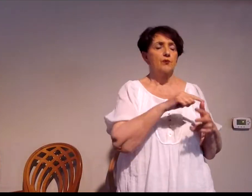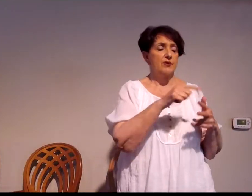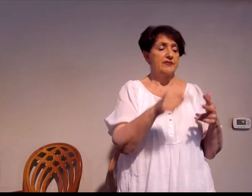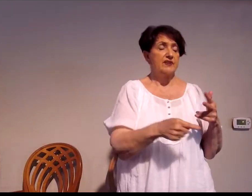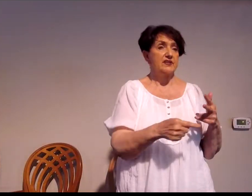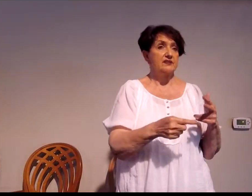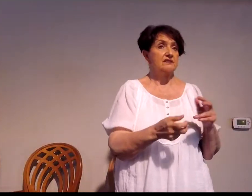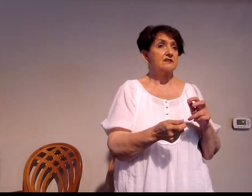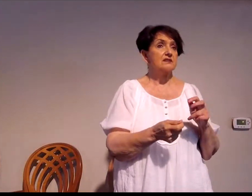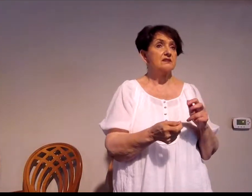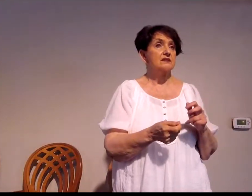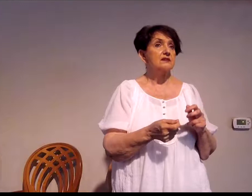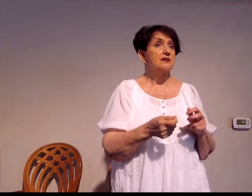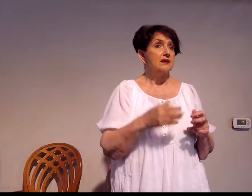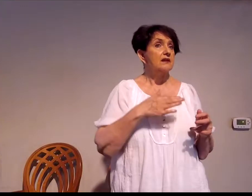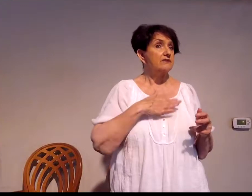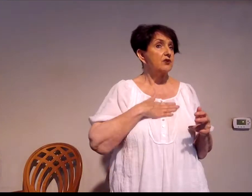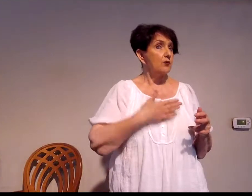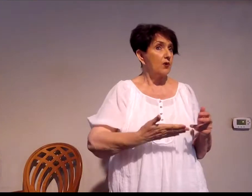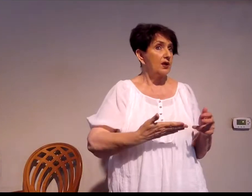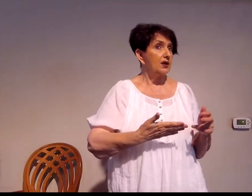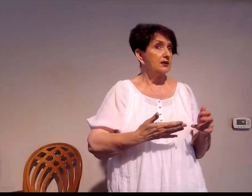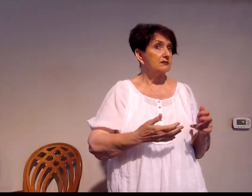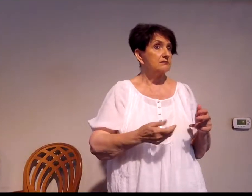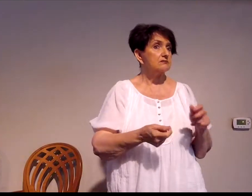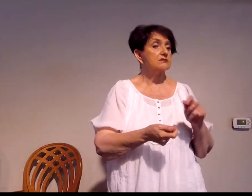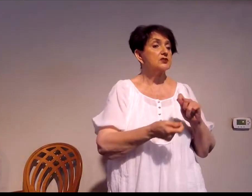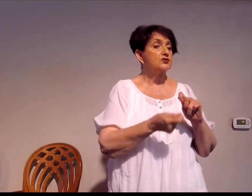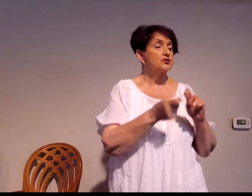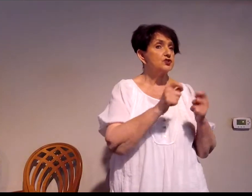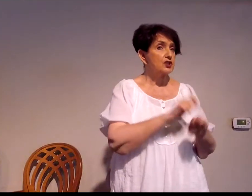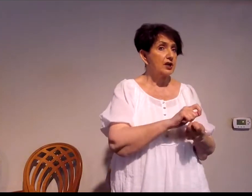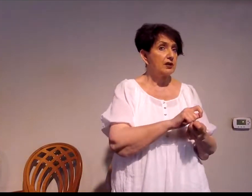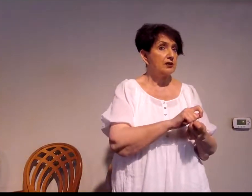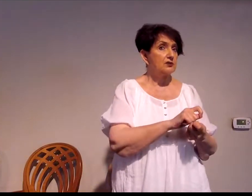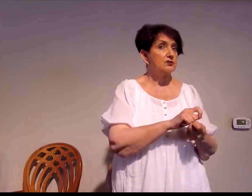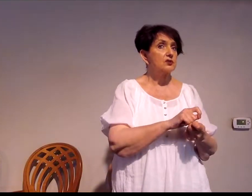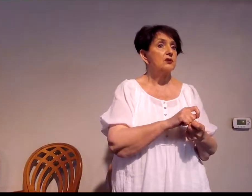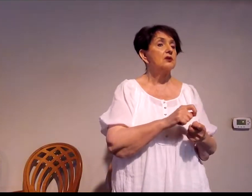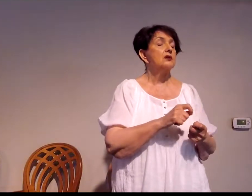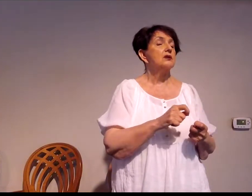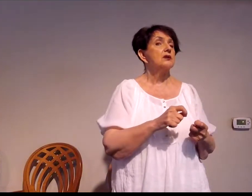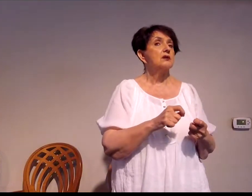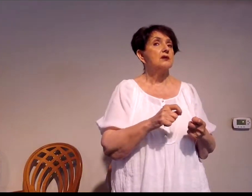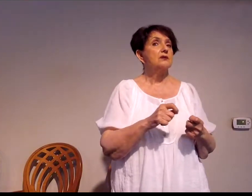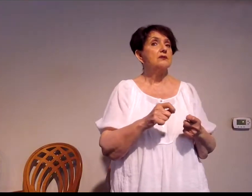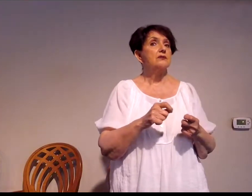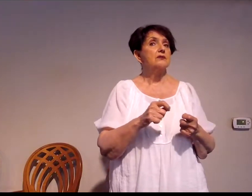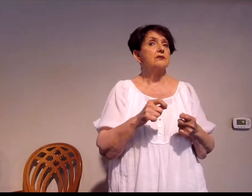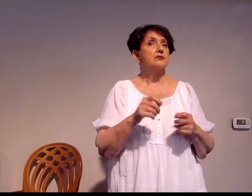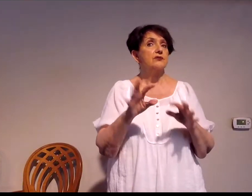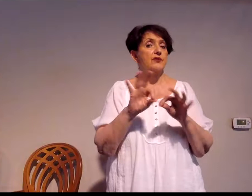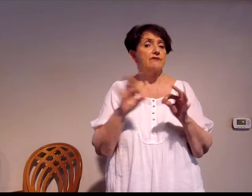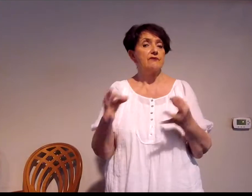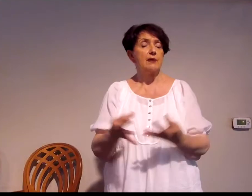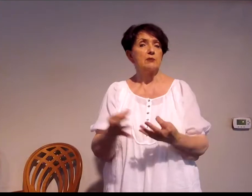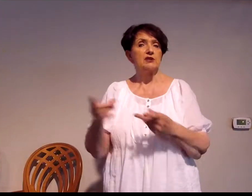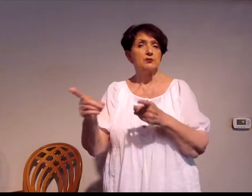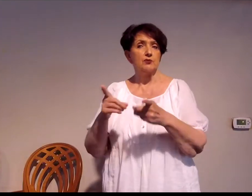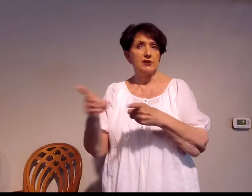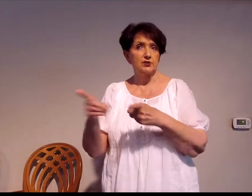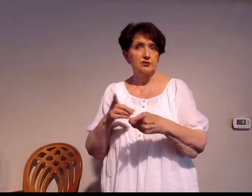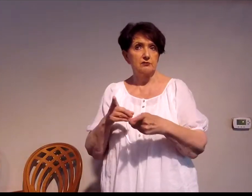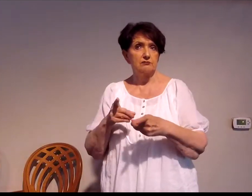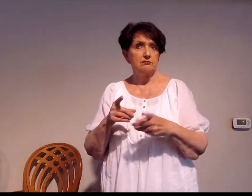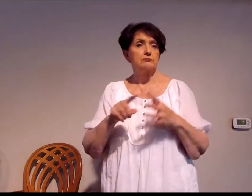can change, if you're willing, to do either one, two, or all three of them, the trajectory of your family. And it